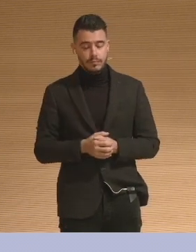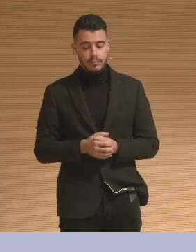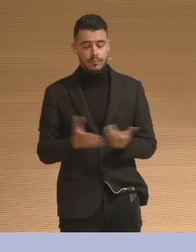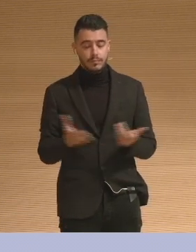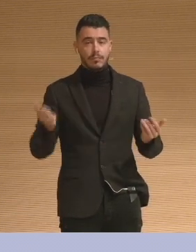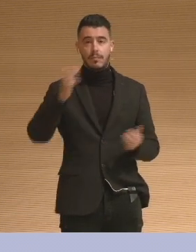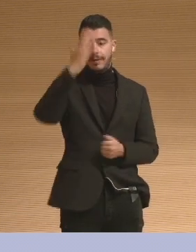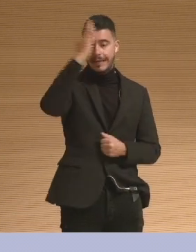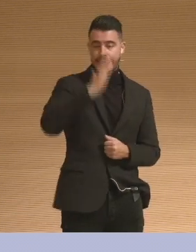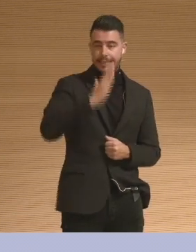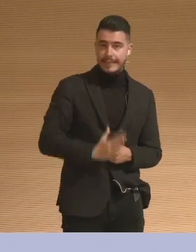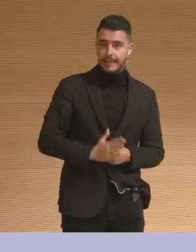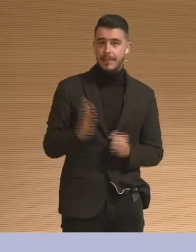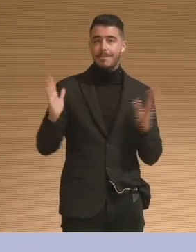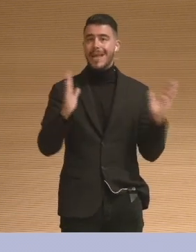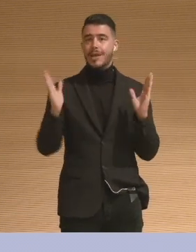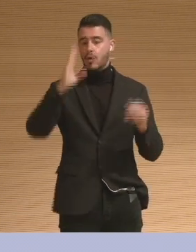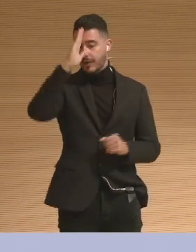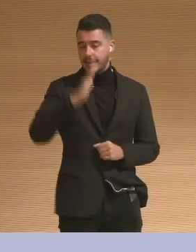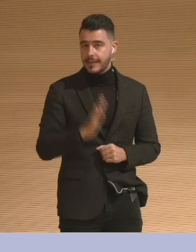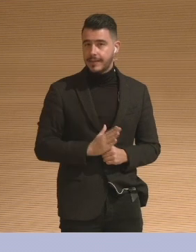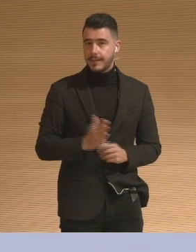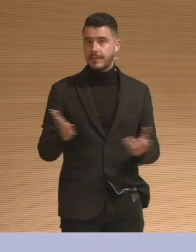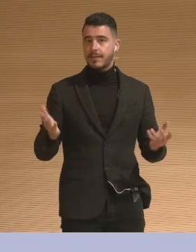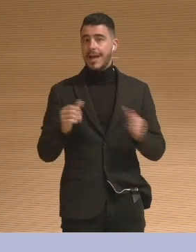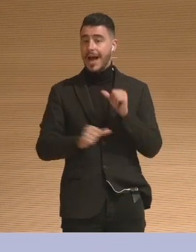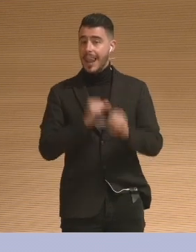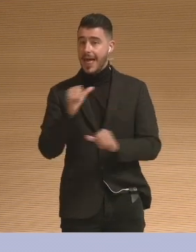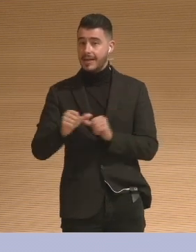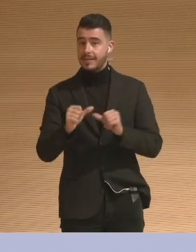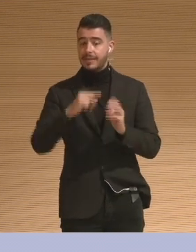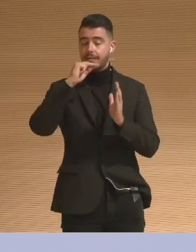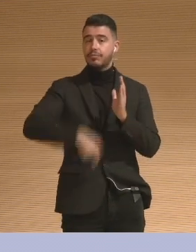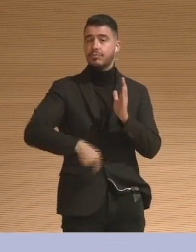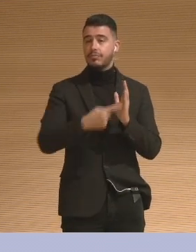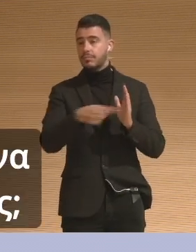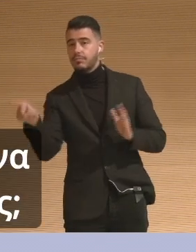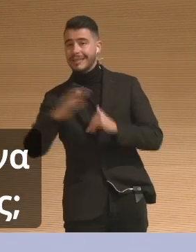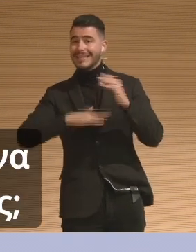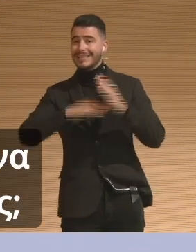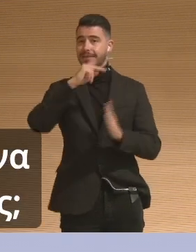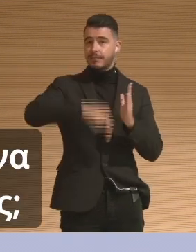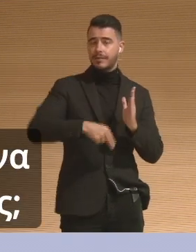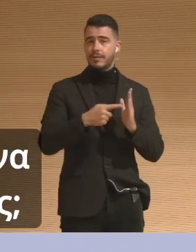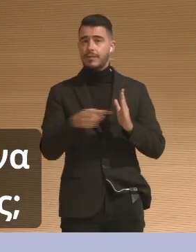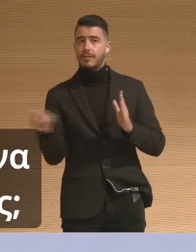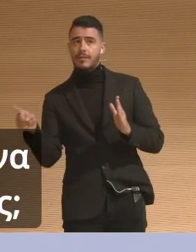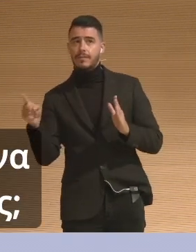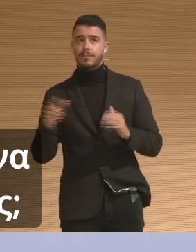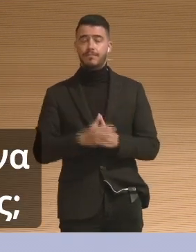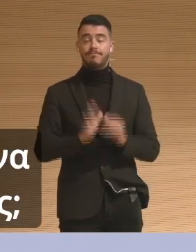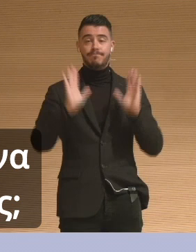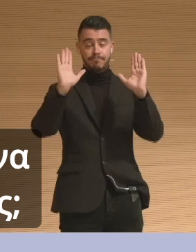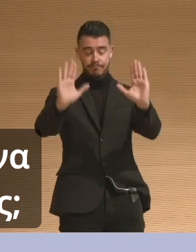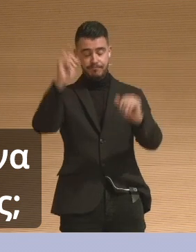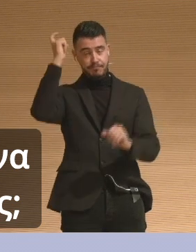impact of the social prescription? Thank you. So just to make sure that I understand your question, so how do we